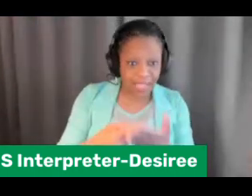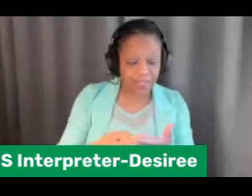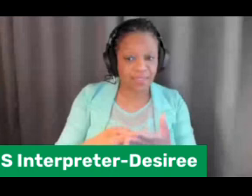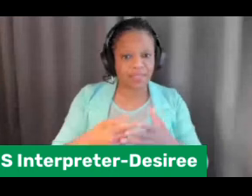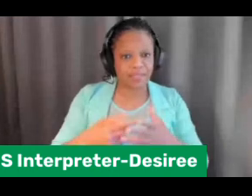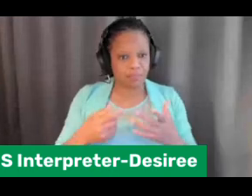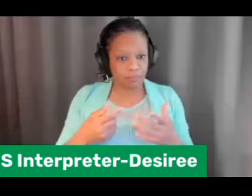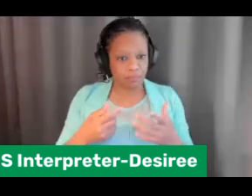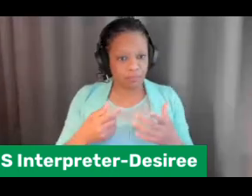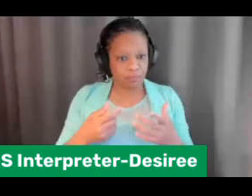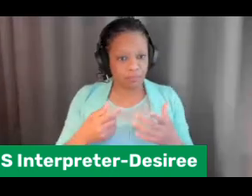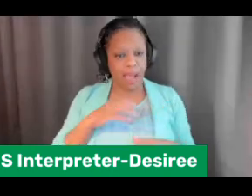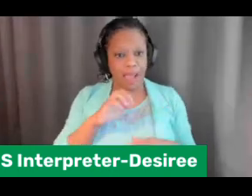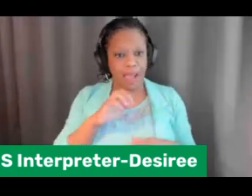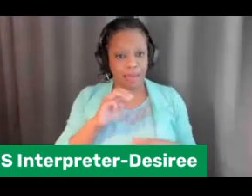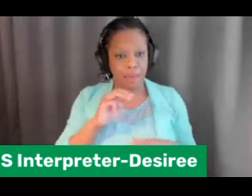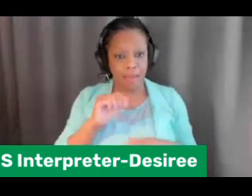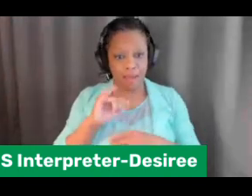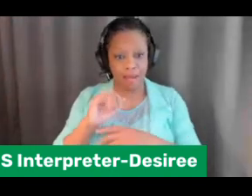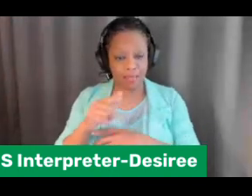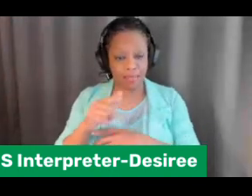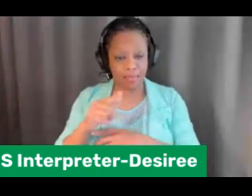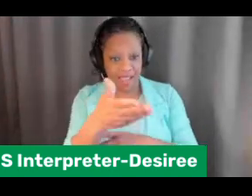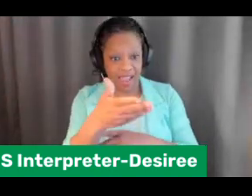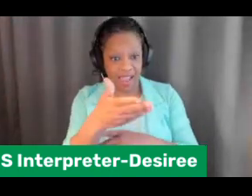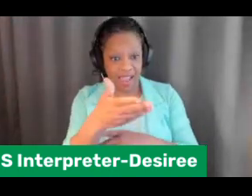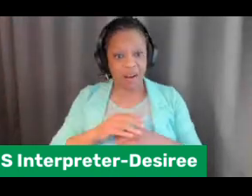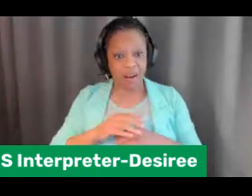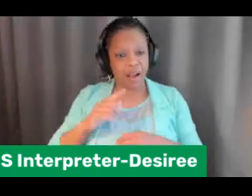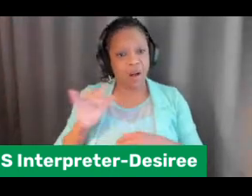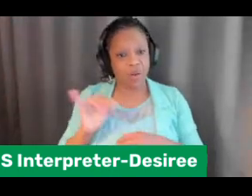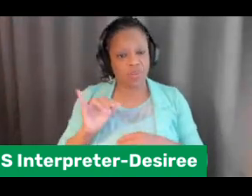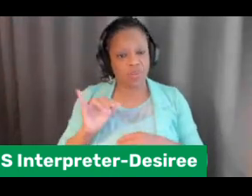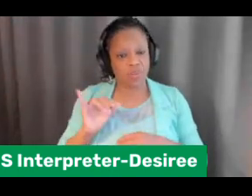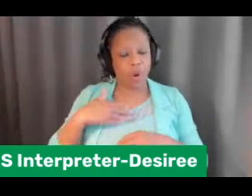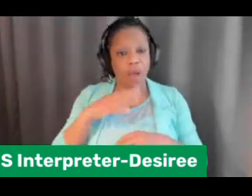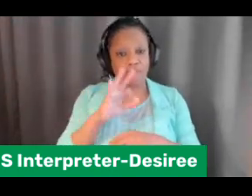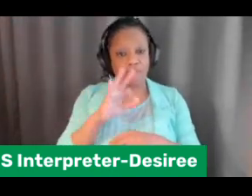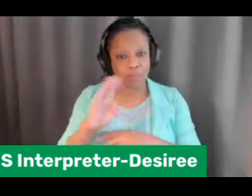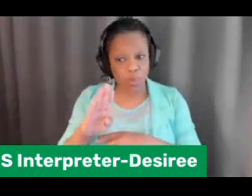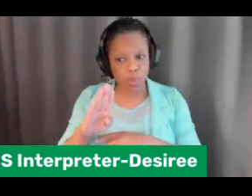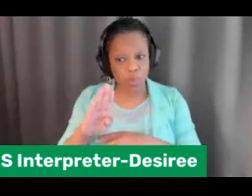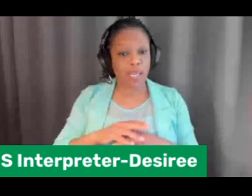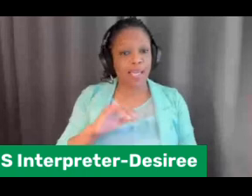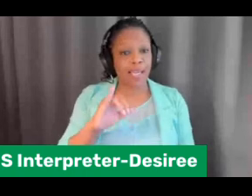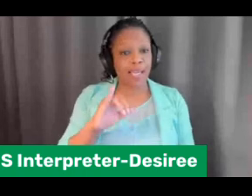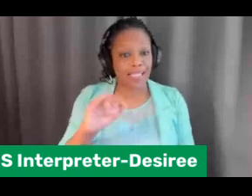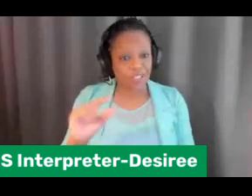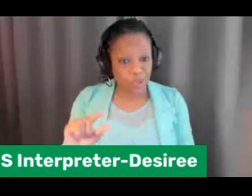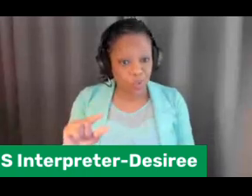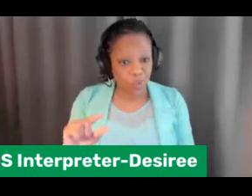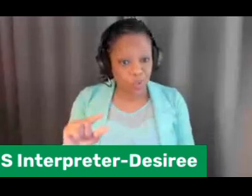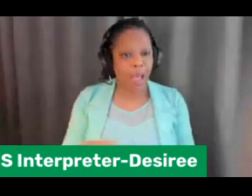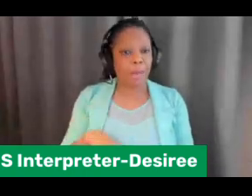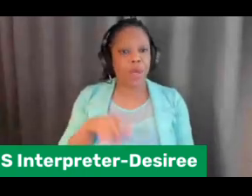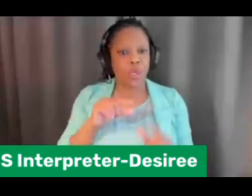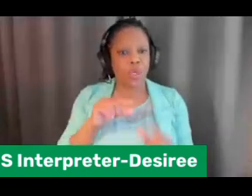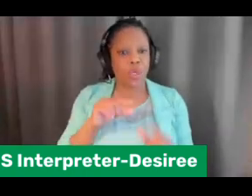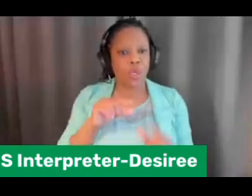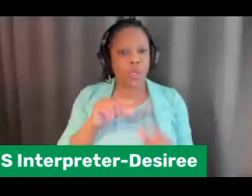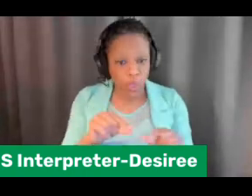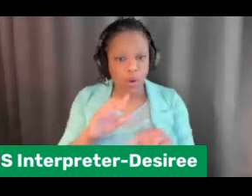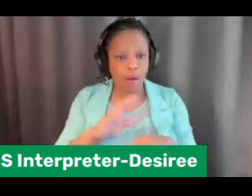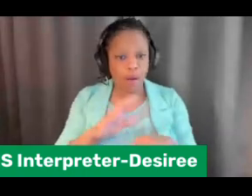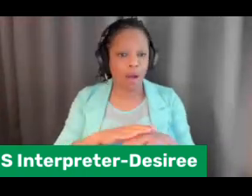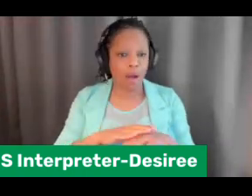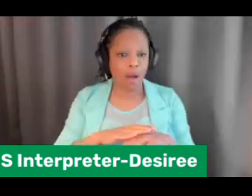me up. My email is here. I'm on Facebook and Instagram and Twitter. So if there was something from this presentation that you'd love to